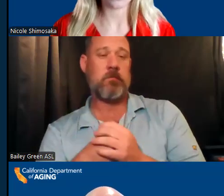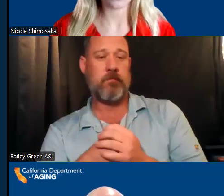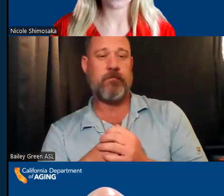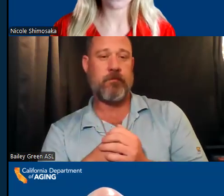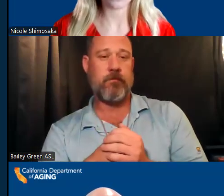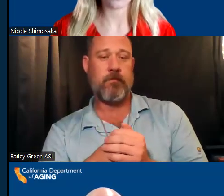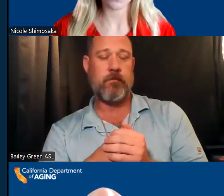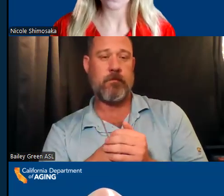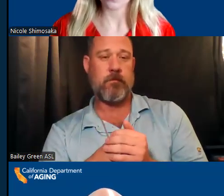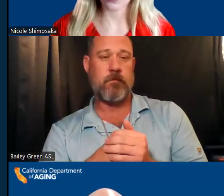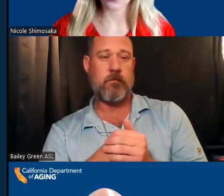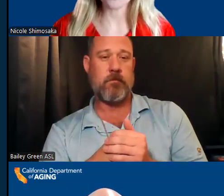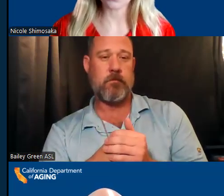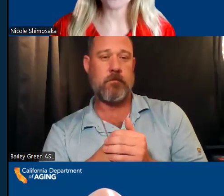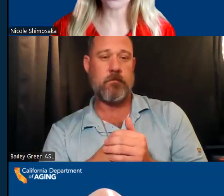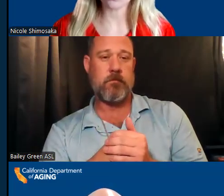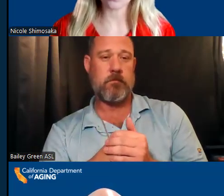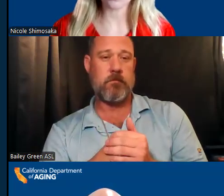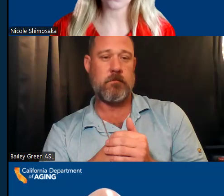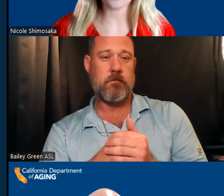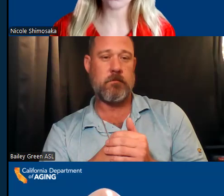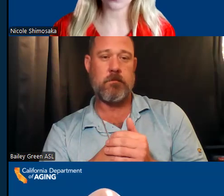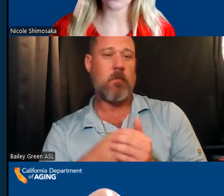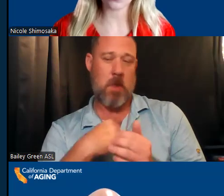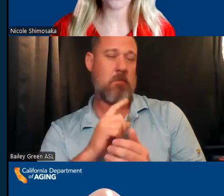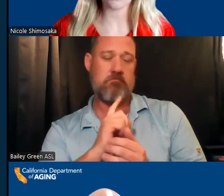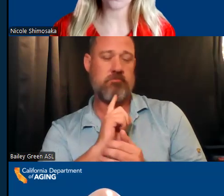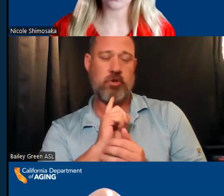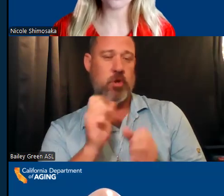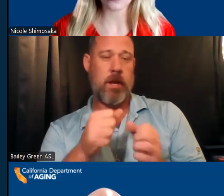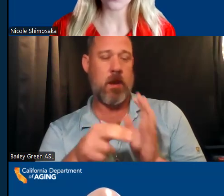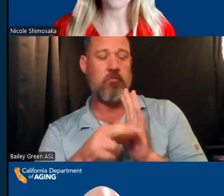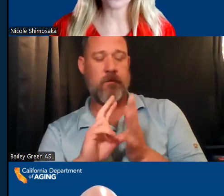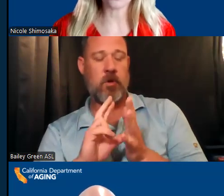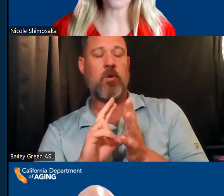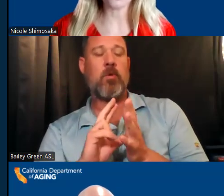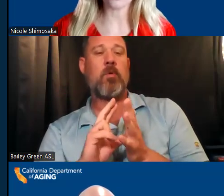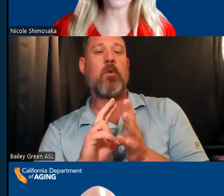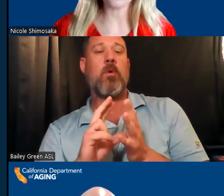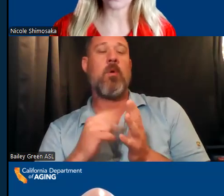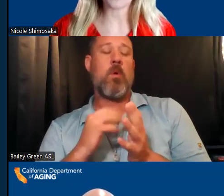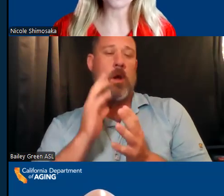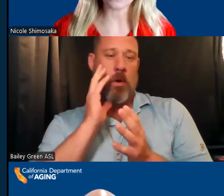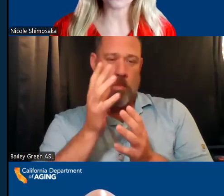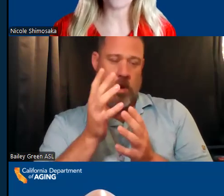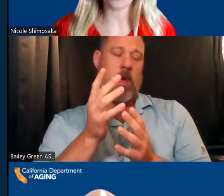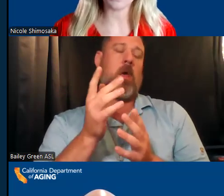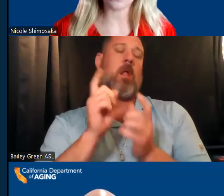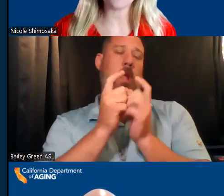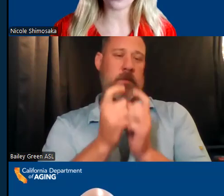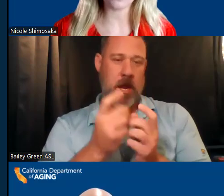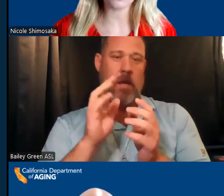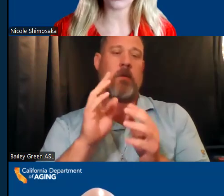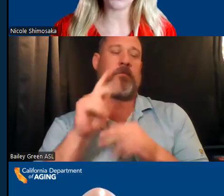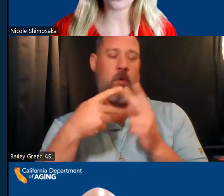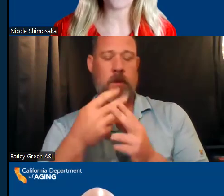funds. I'm sure that we can review those. We are going to update the formula